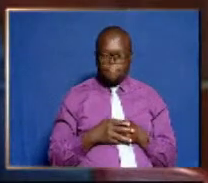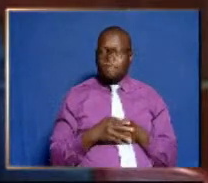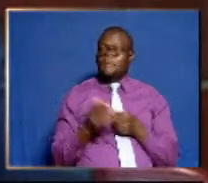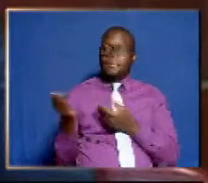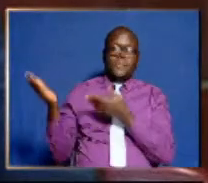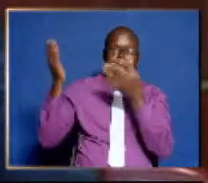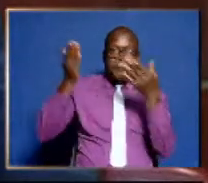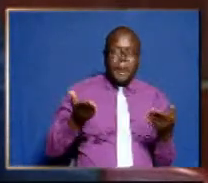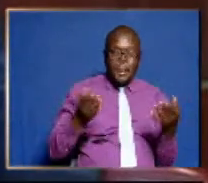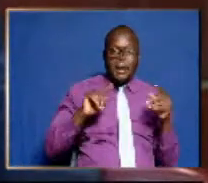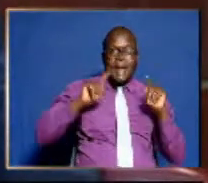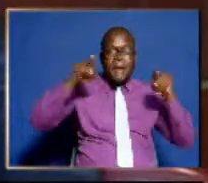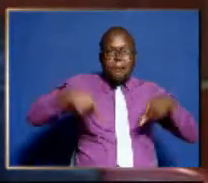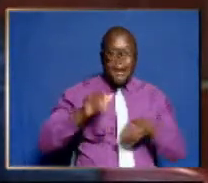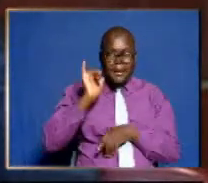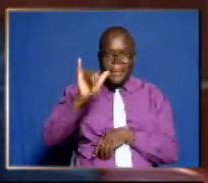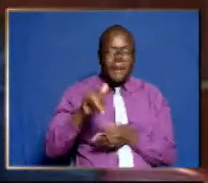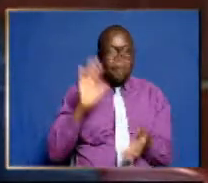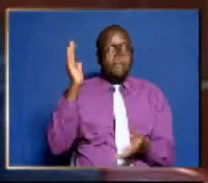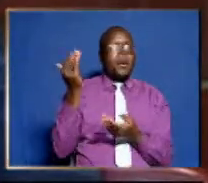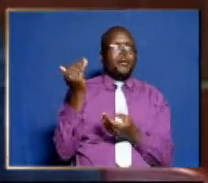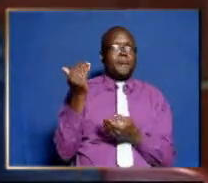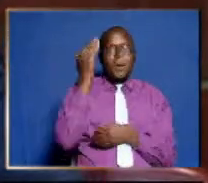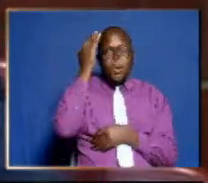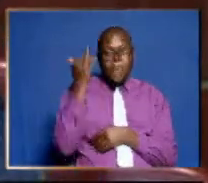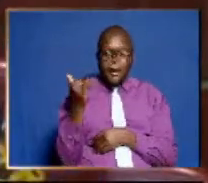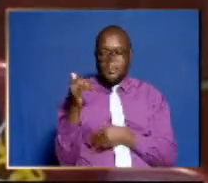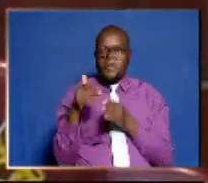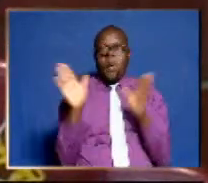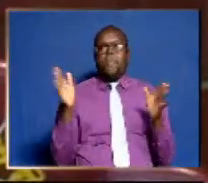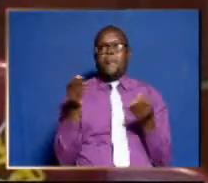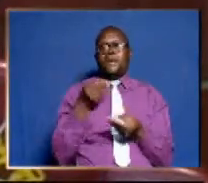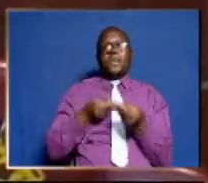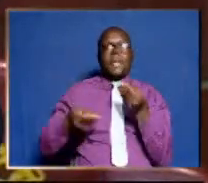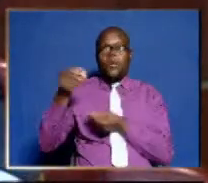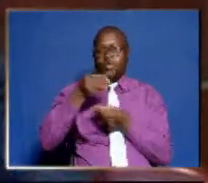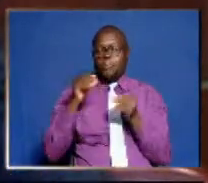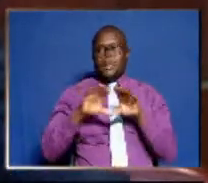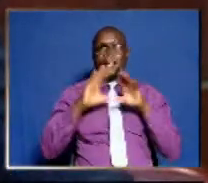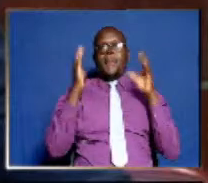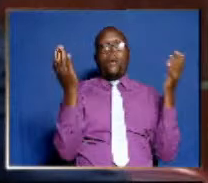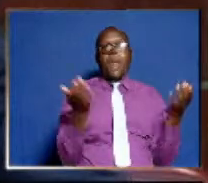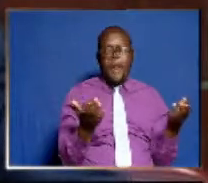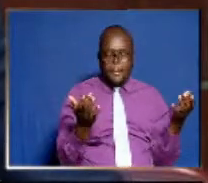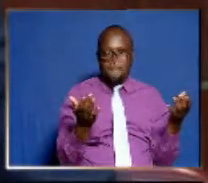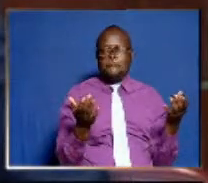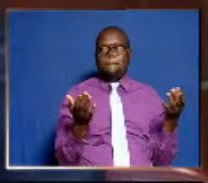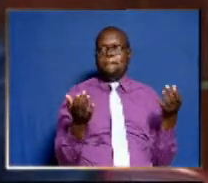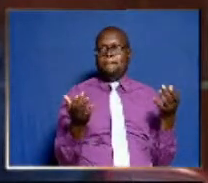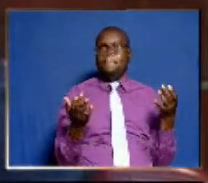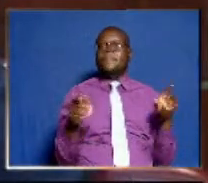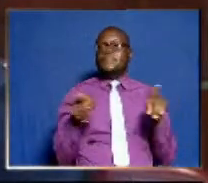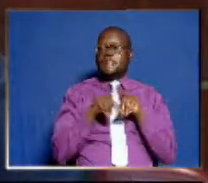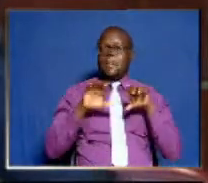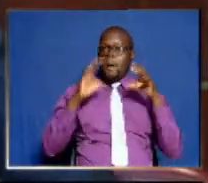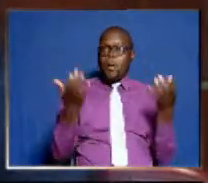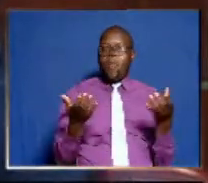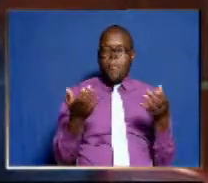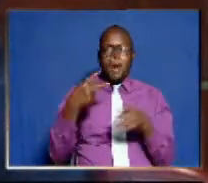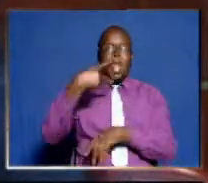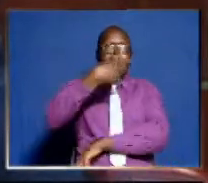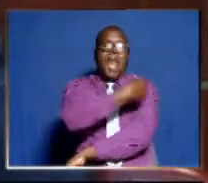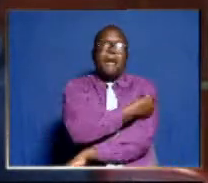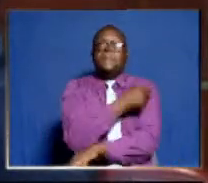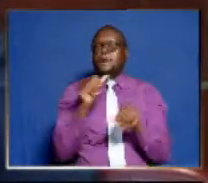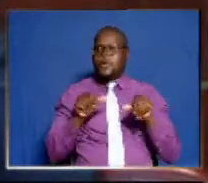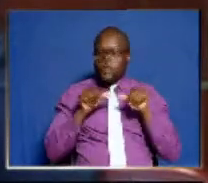export demand is expected to increase due to the opening of economies globally as global vaccination